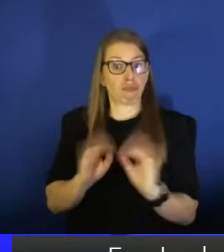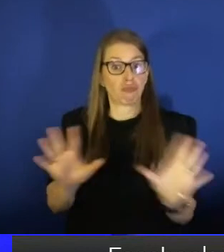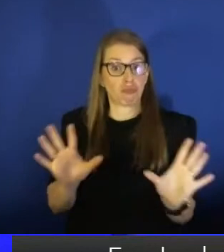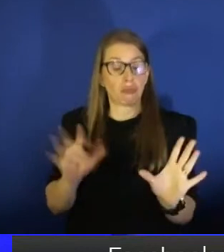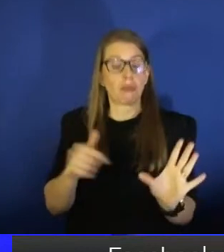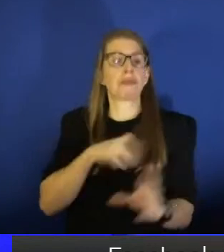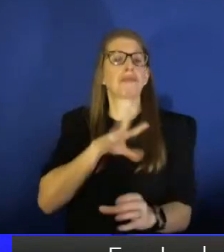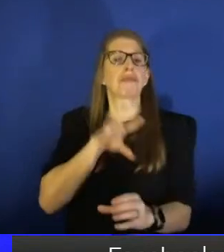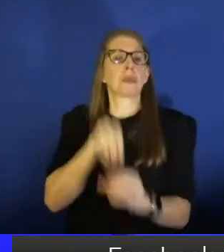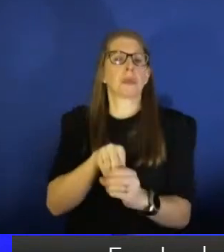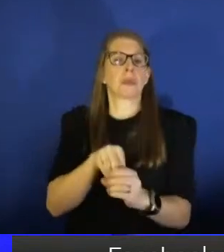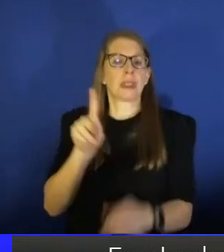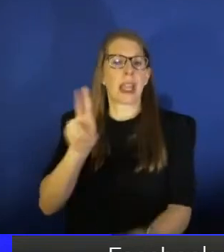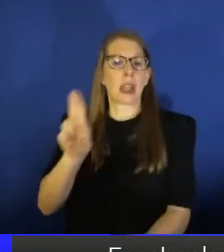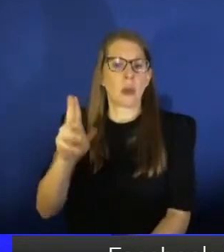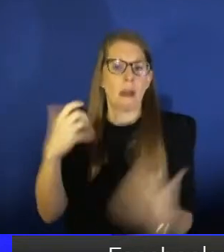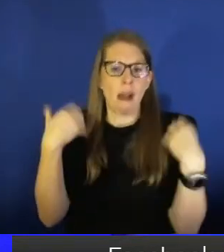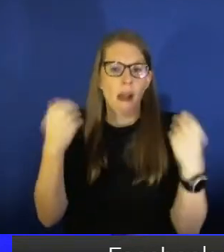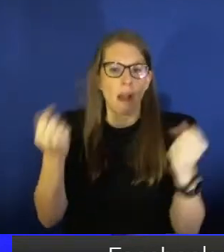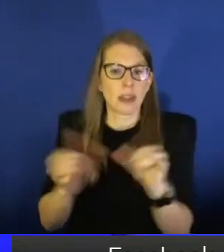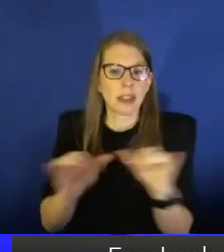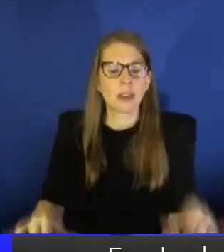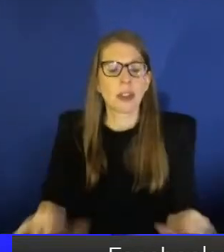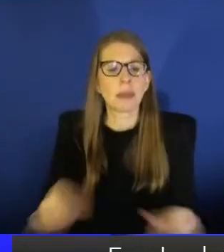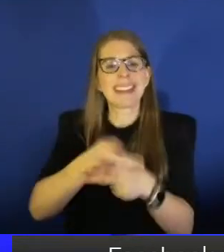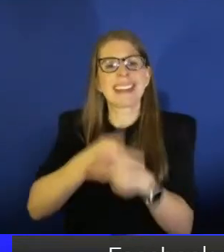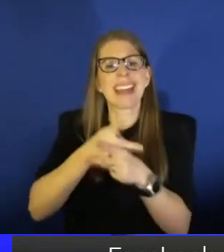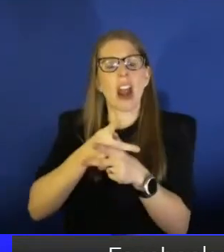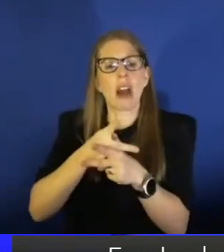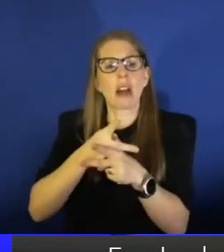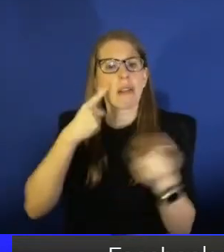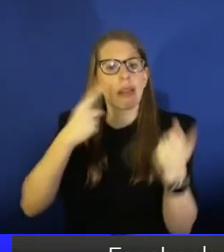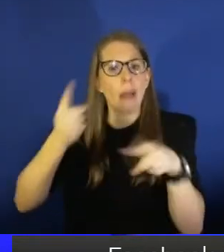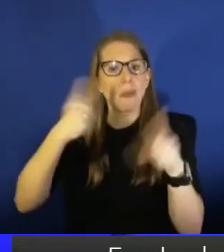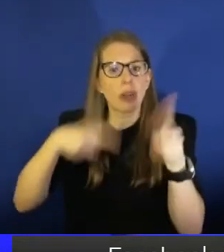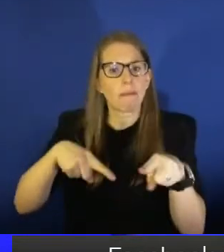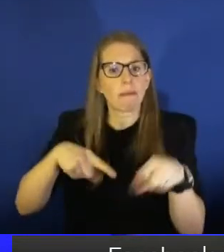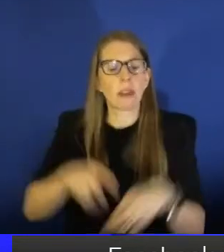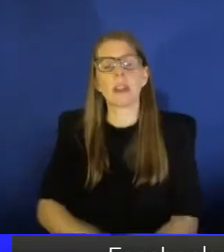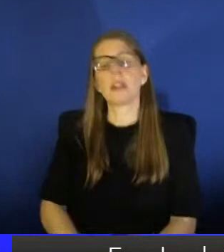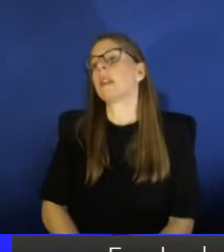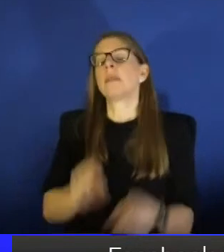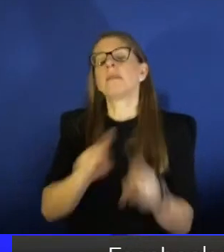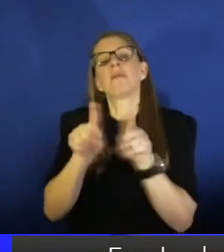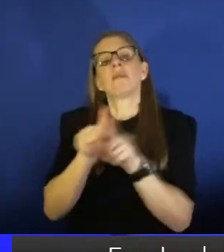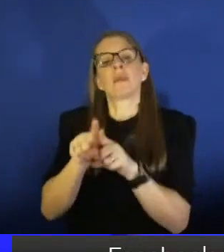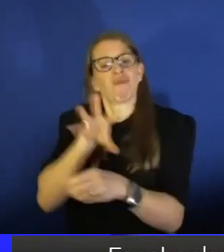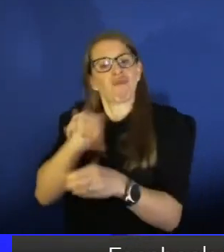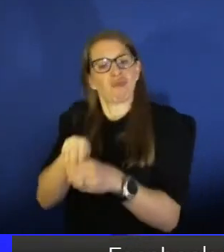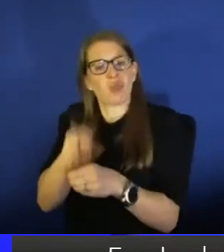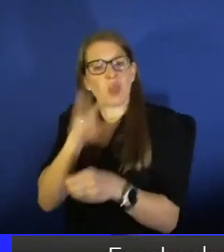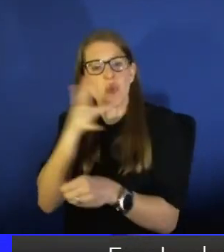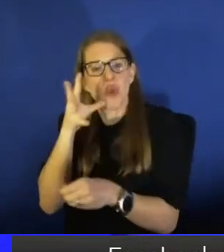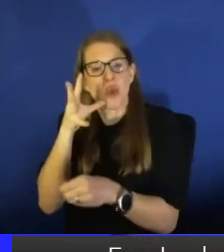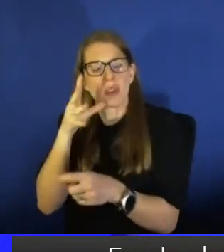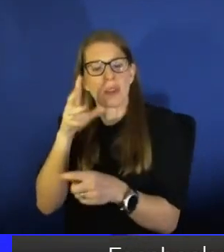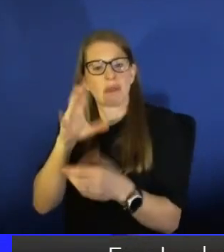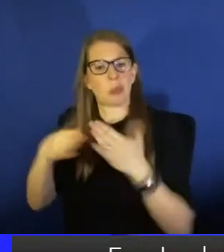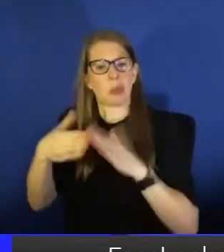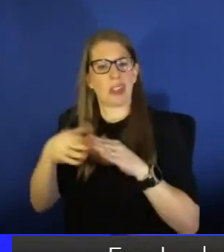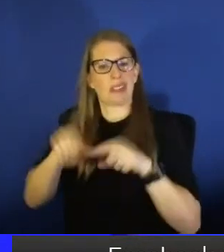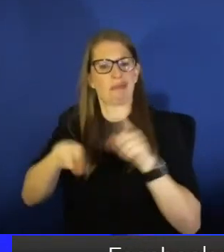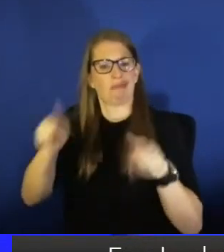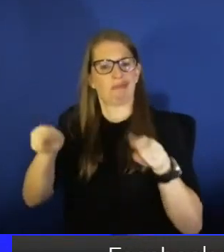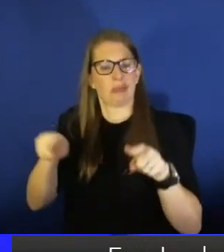the KU Health Systems Care Collaborative, been engaged with a number of rural communities. And then really in the long run, this